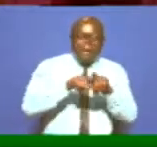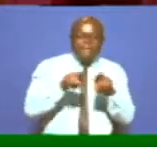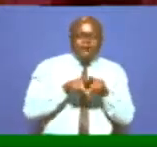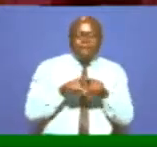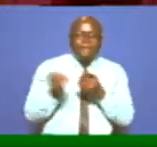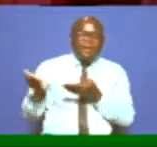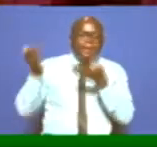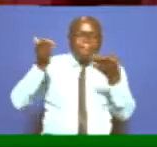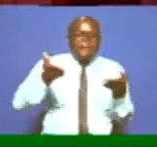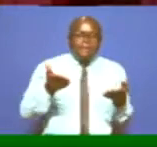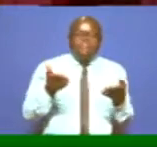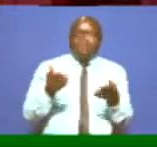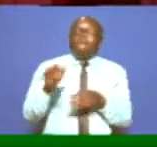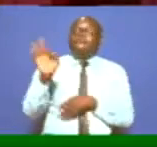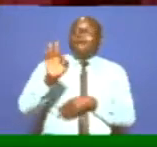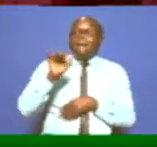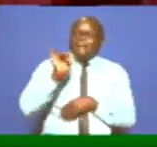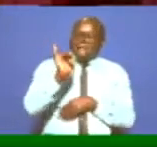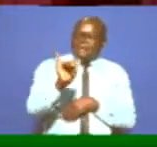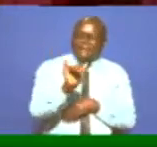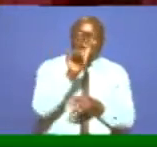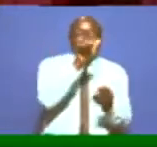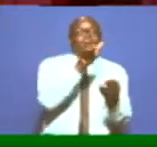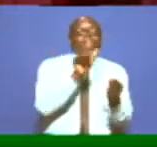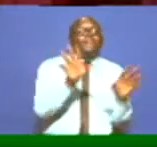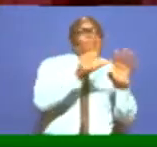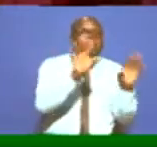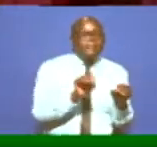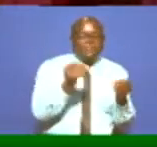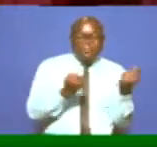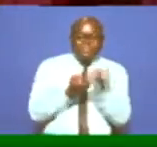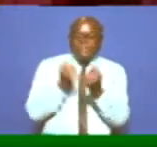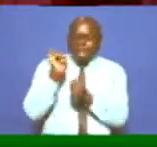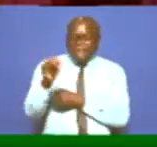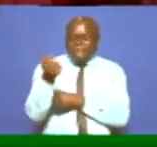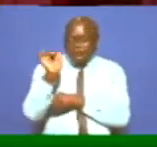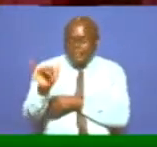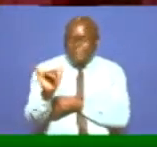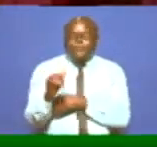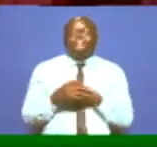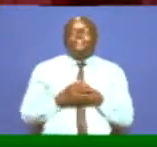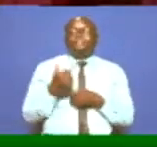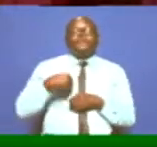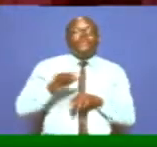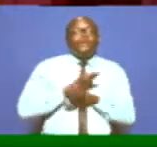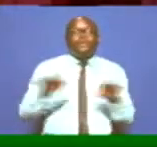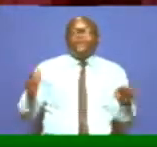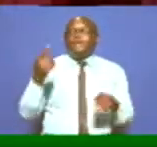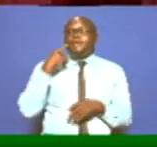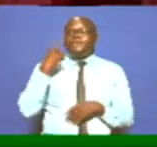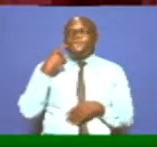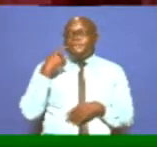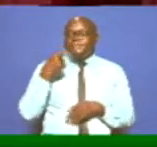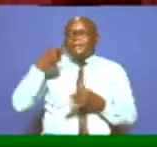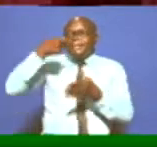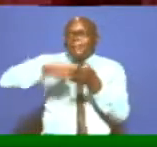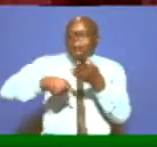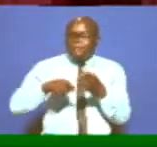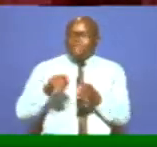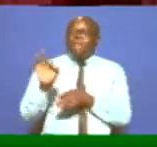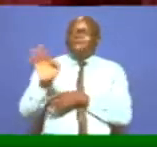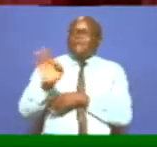of fertilizer remains in the budget. We have to support it so that, Honorable Speaker, we don't want to see the cost of fertilizer